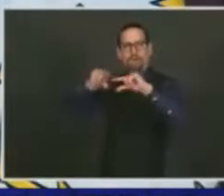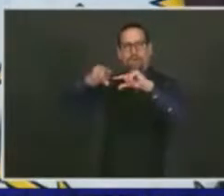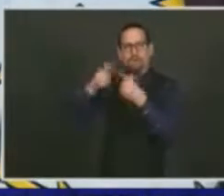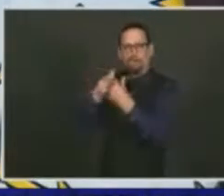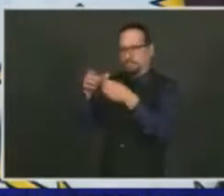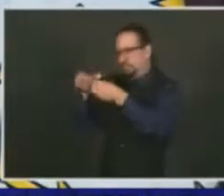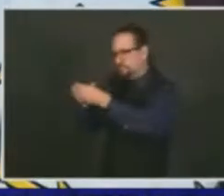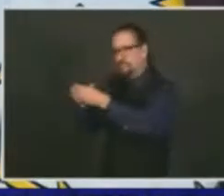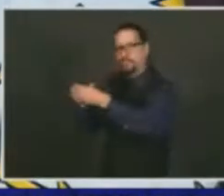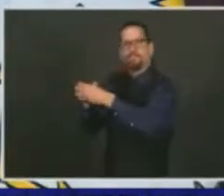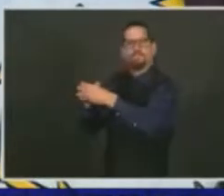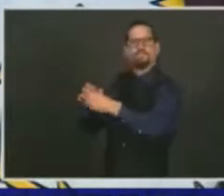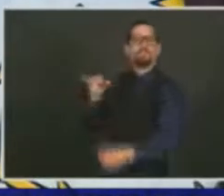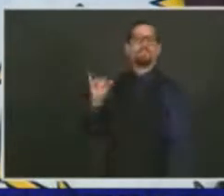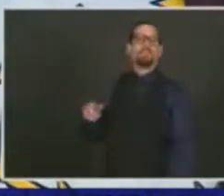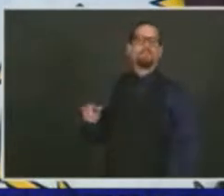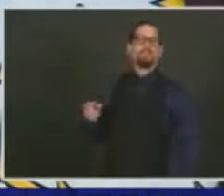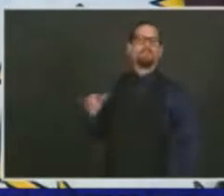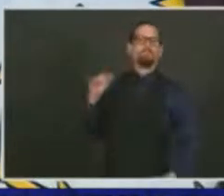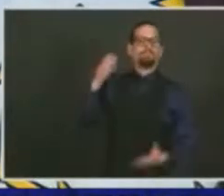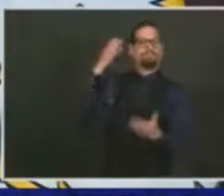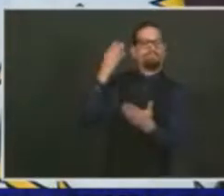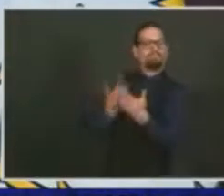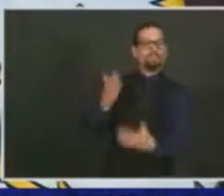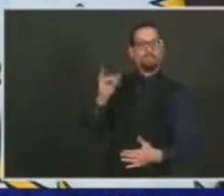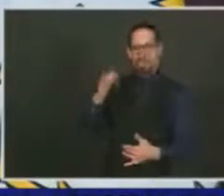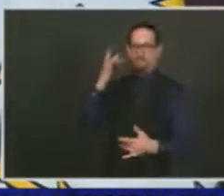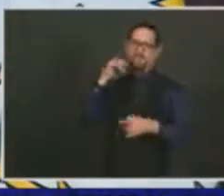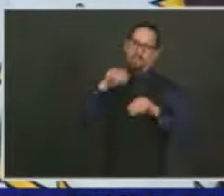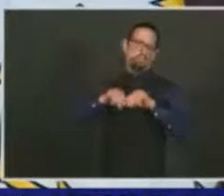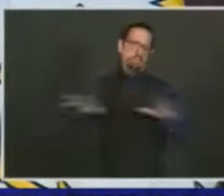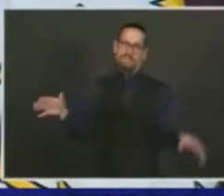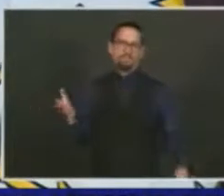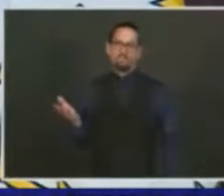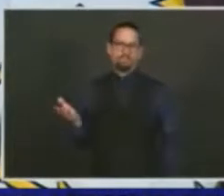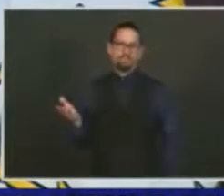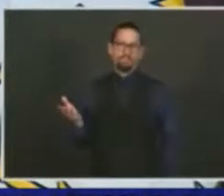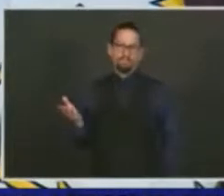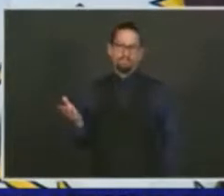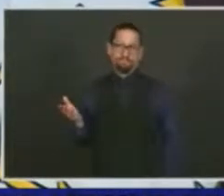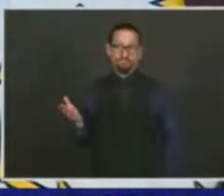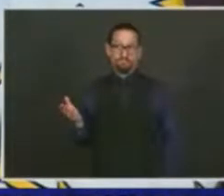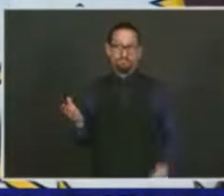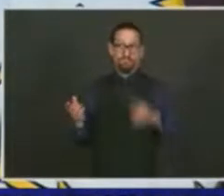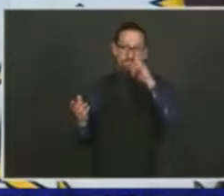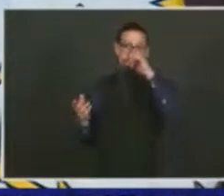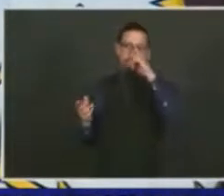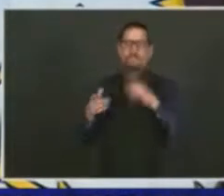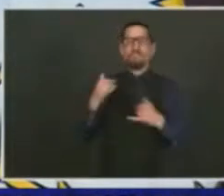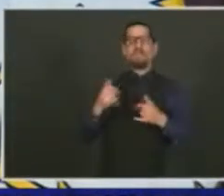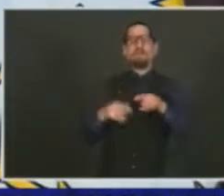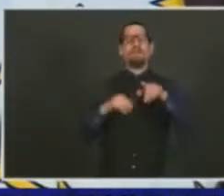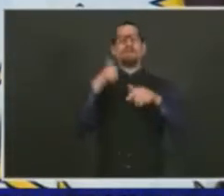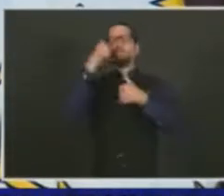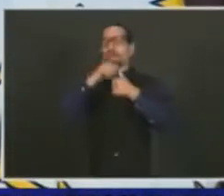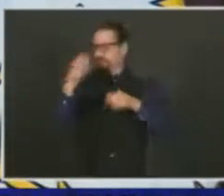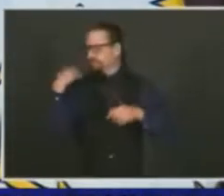me about a study from a Brown professor, Emily Oster,